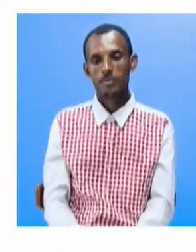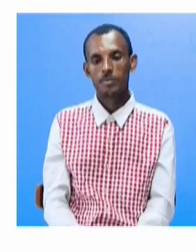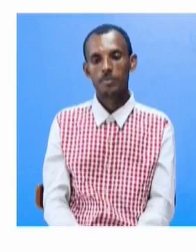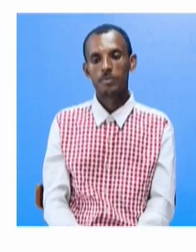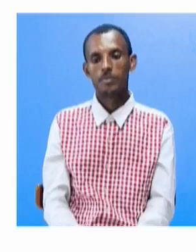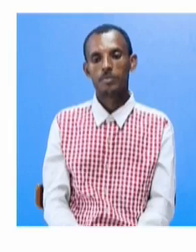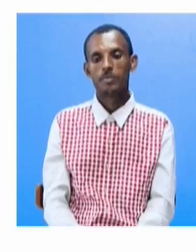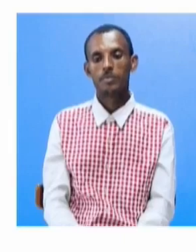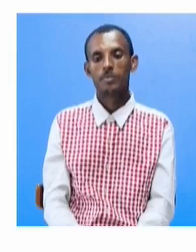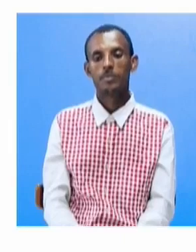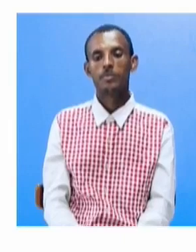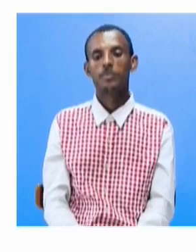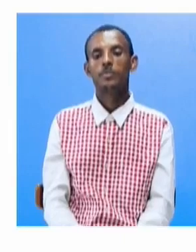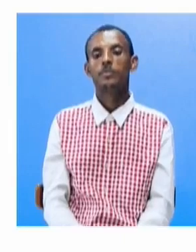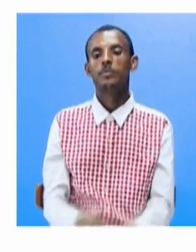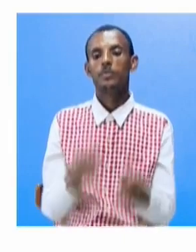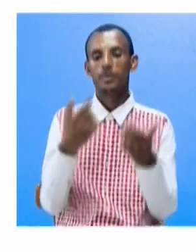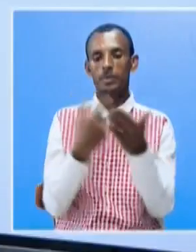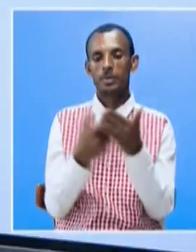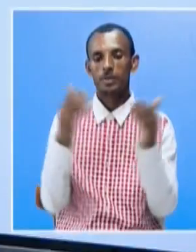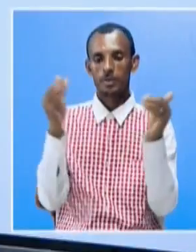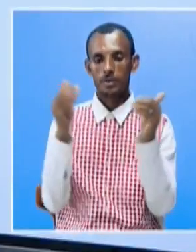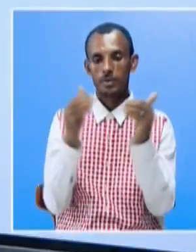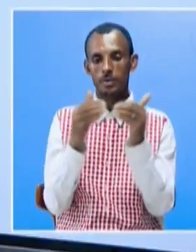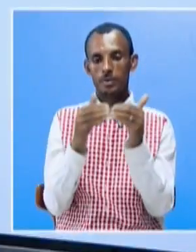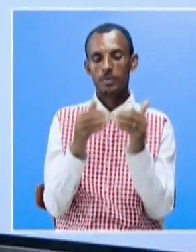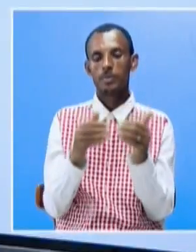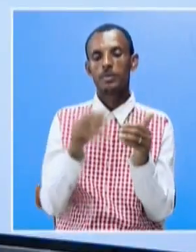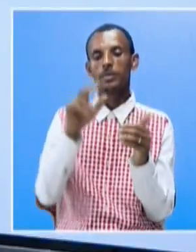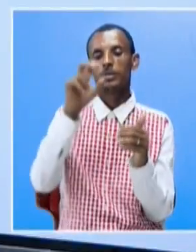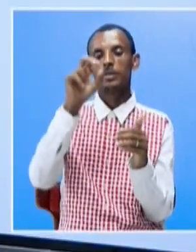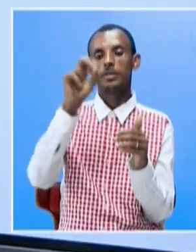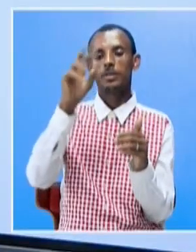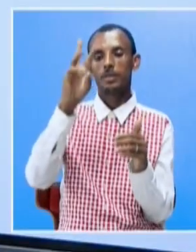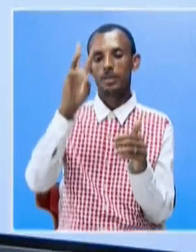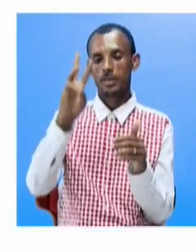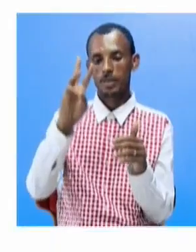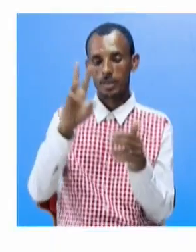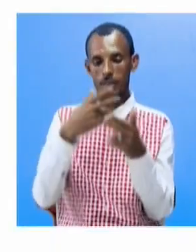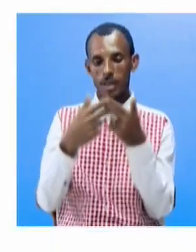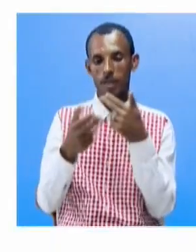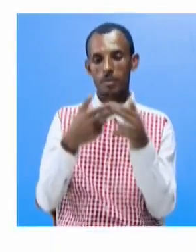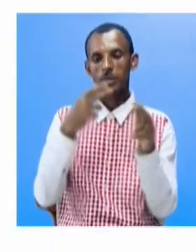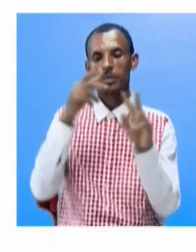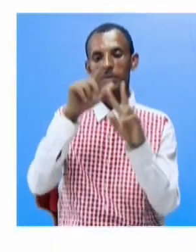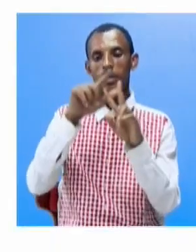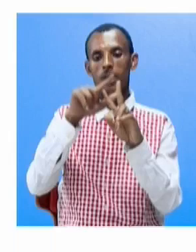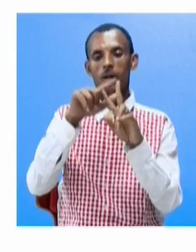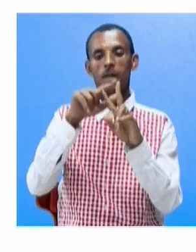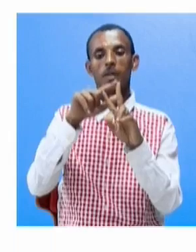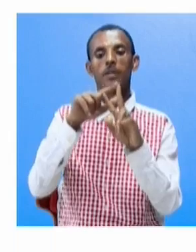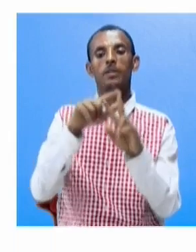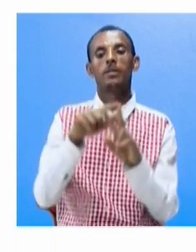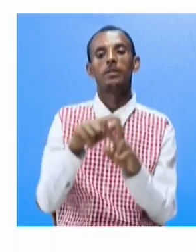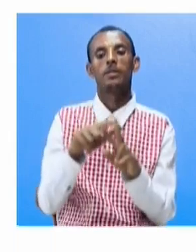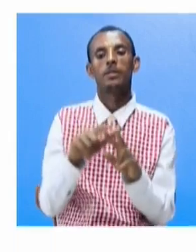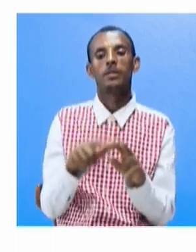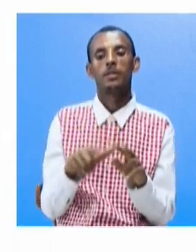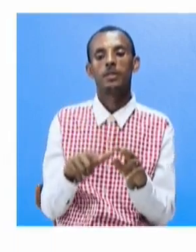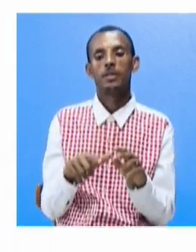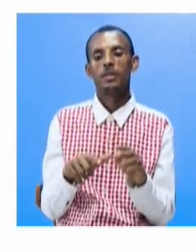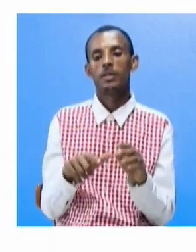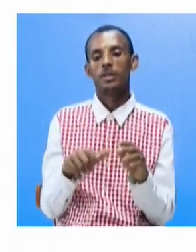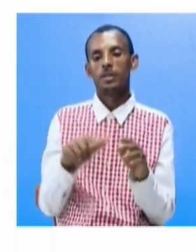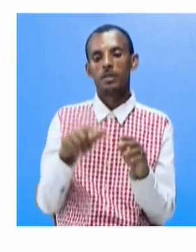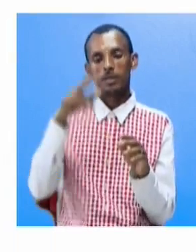squared. Therefore, this will be the 36 square meter times pi, 36 pi